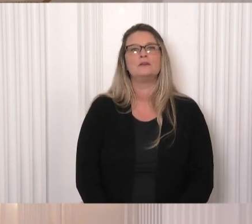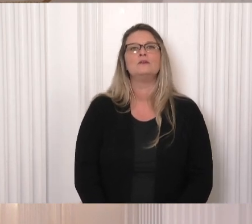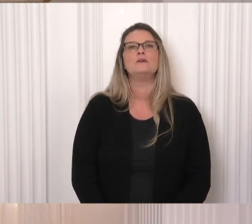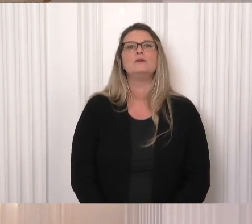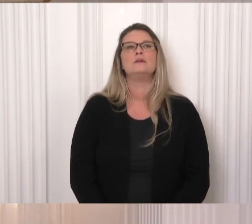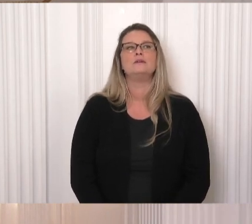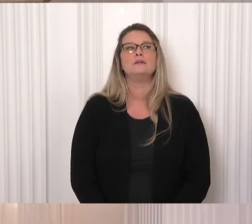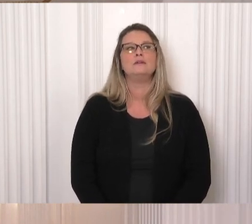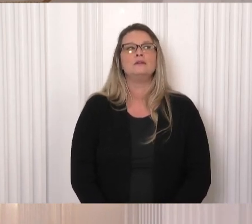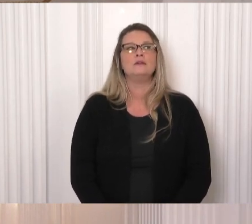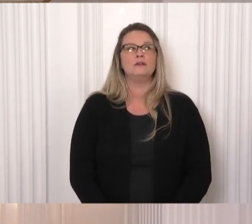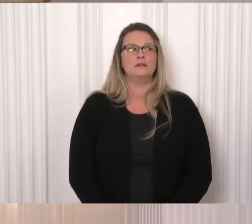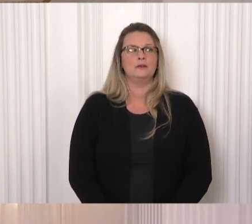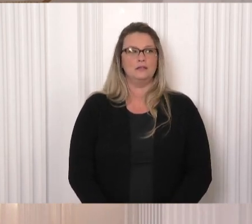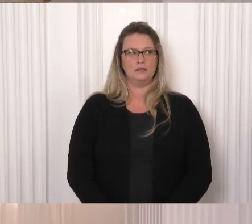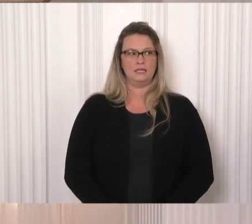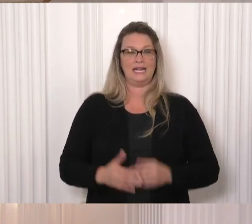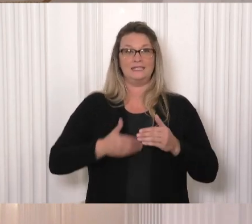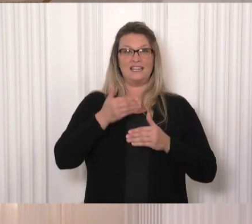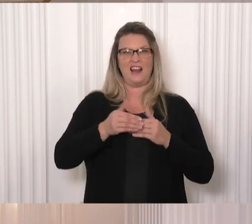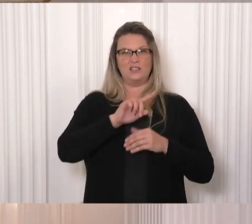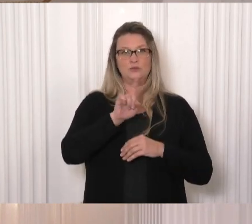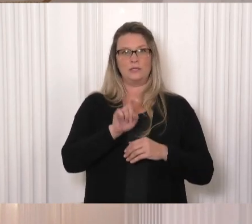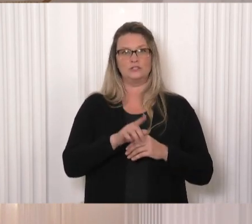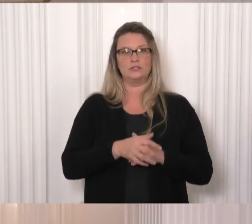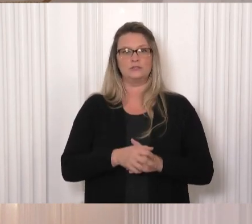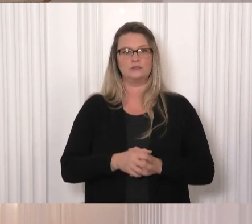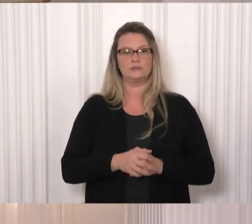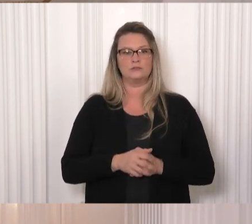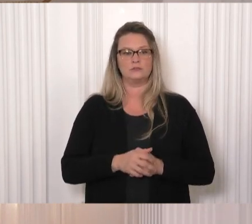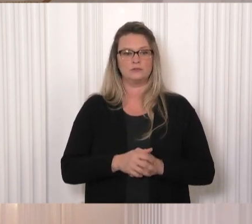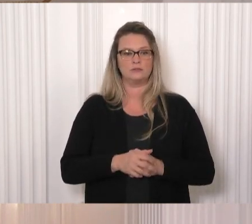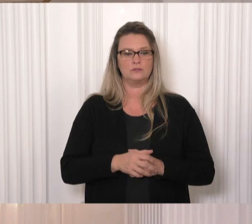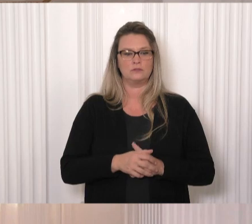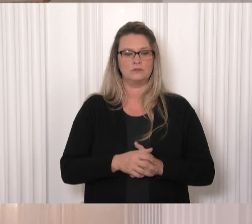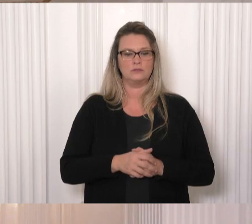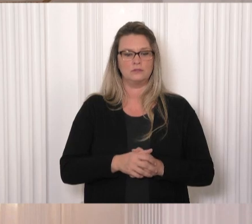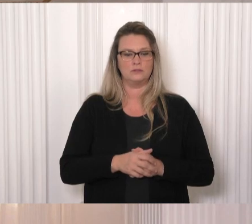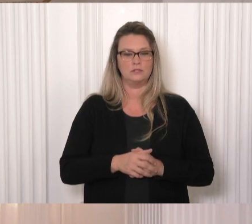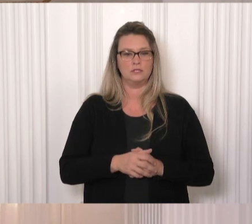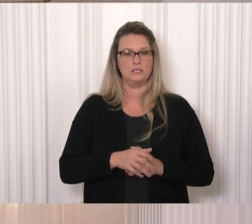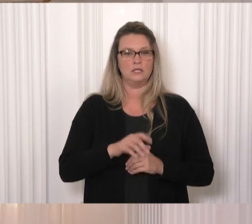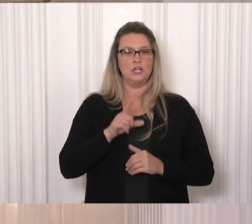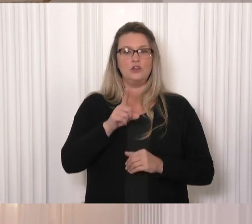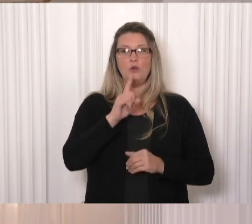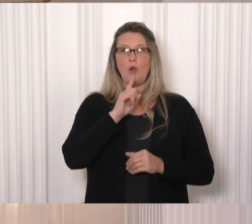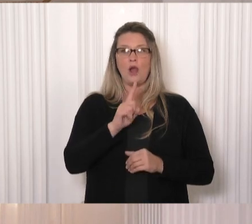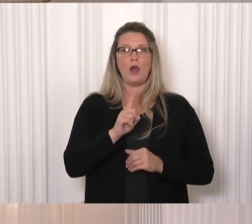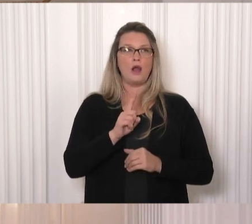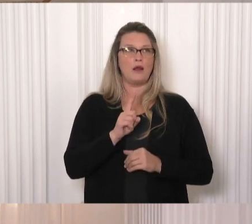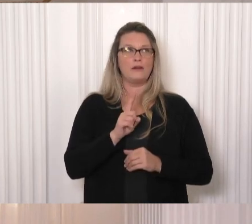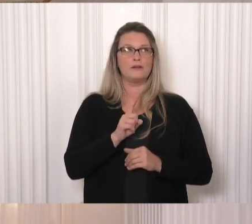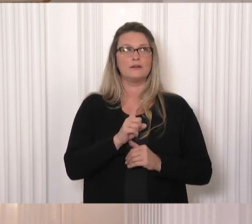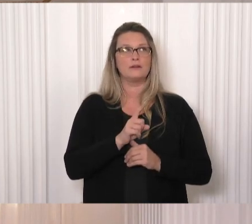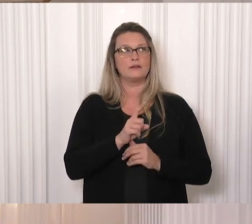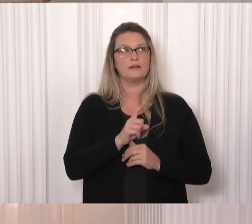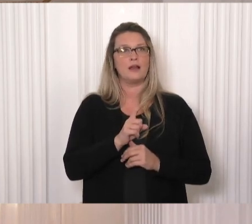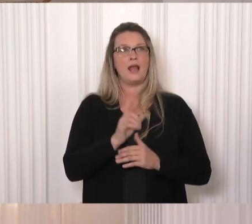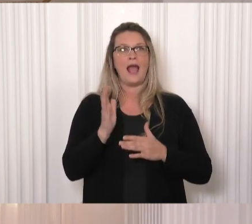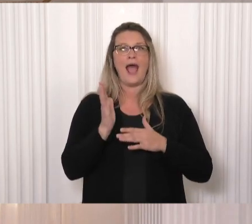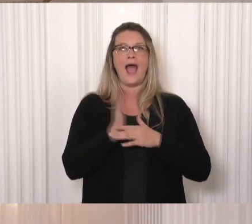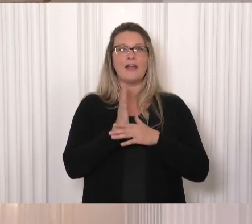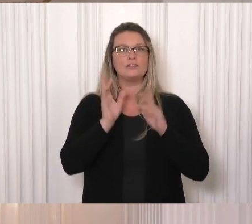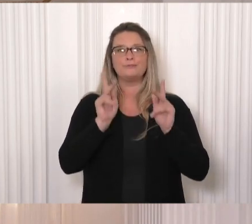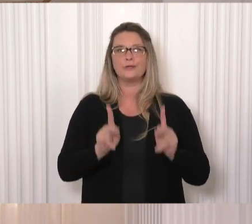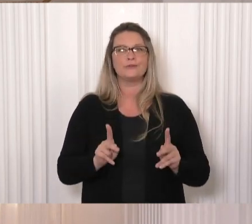Hi, you know, if people are still absorbing this in their heads, if you're an average person and you think, well, what am I supposed to do? How am I